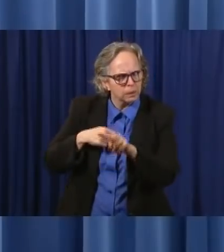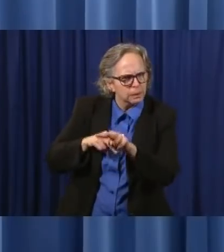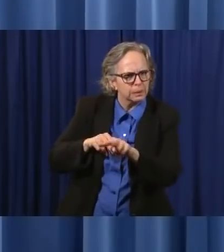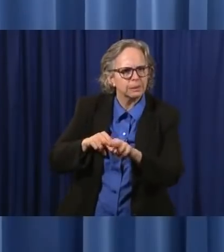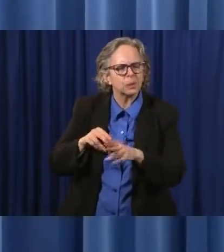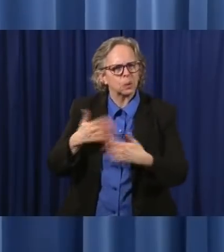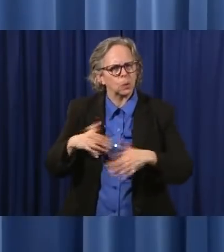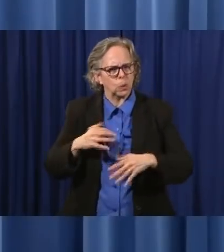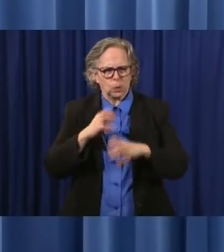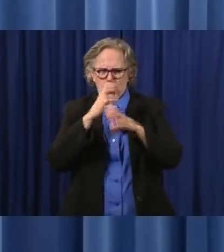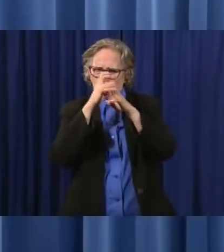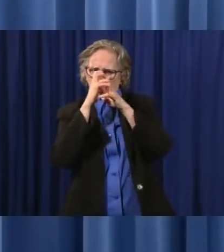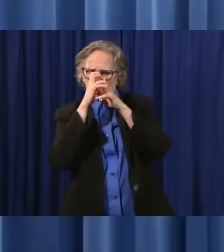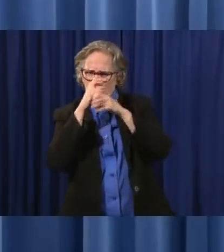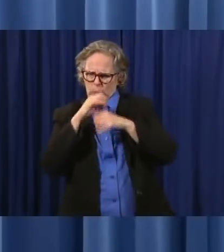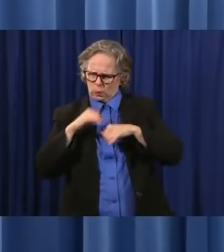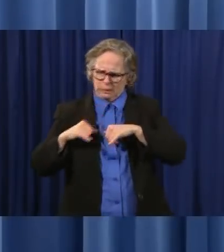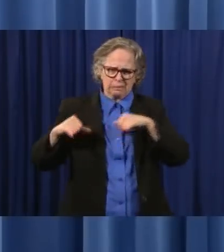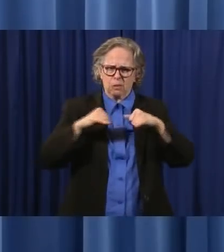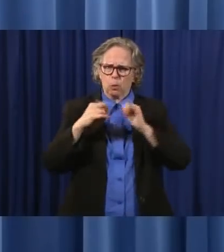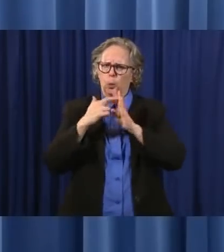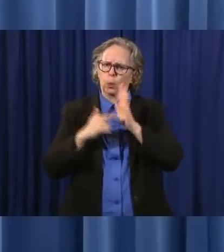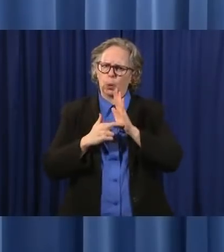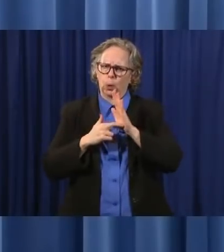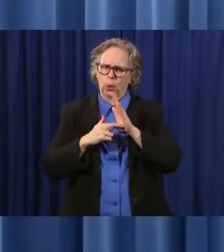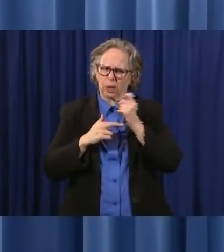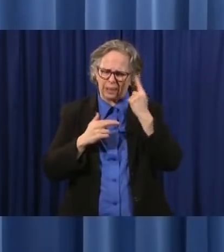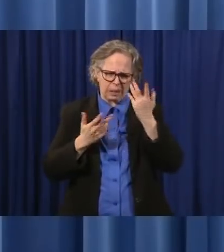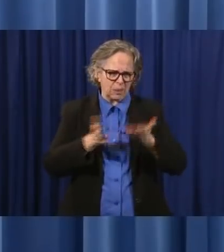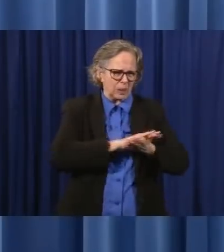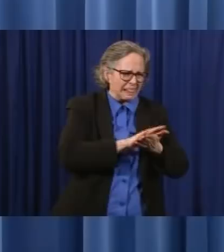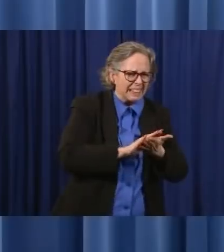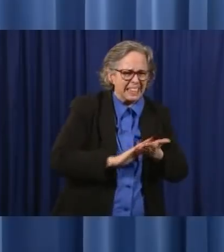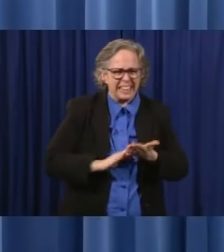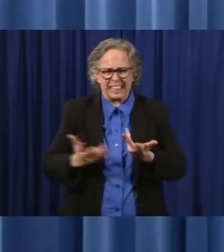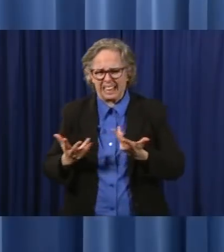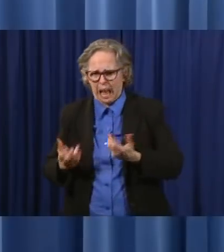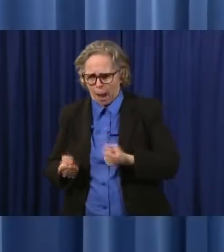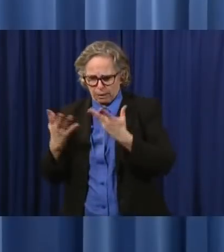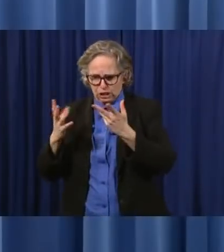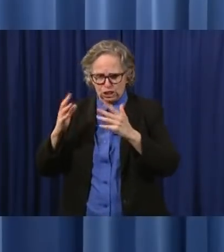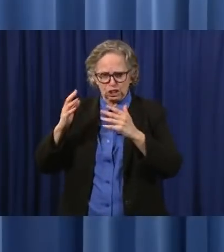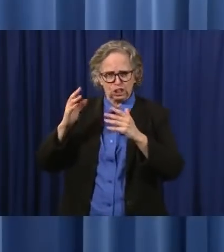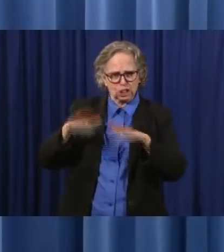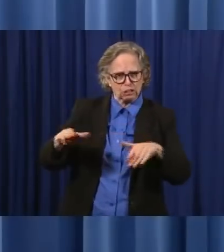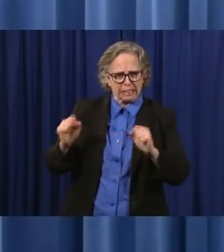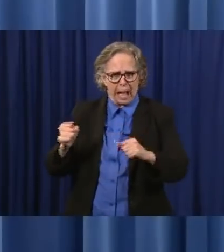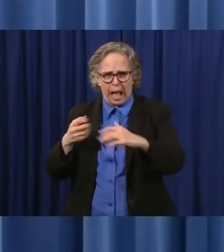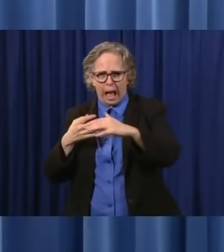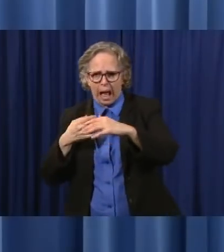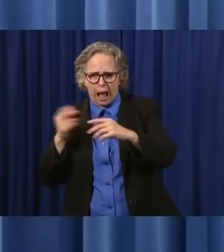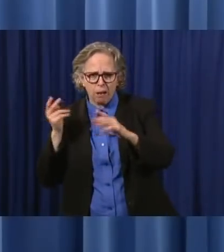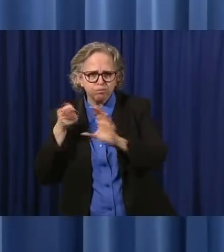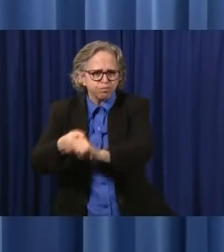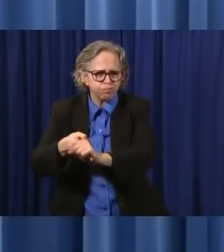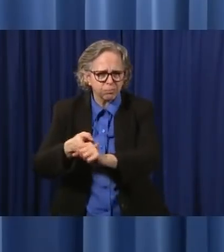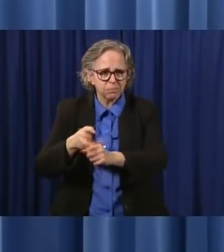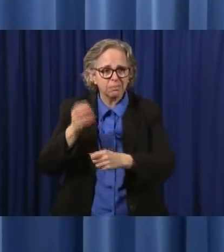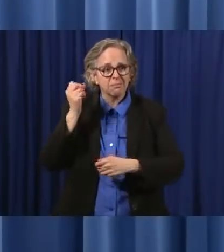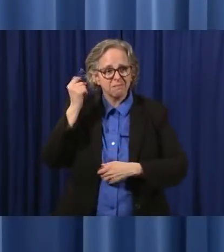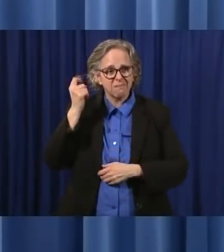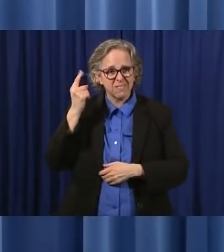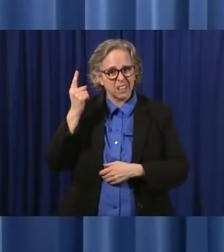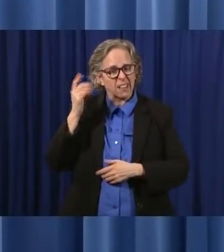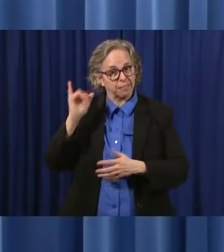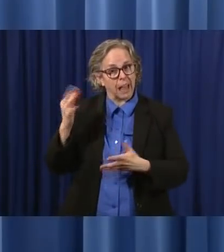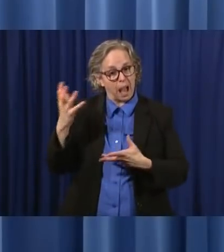meet. The cleaning, et cetera, will certainly involve a cost. The